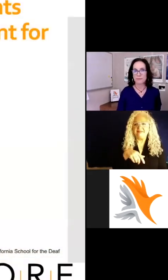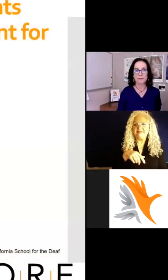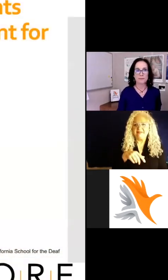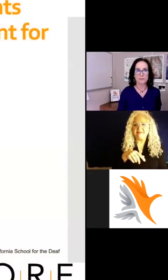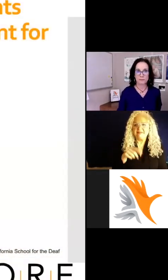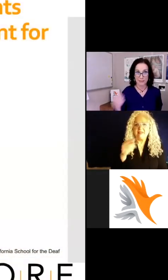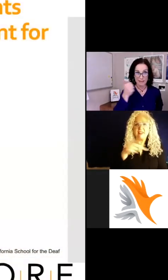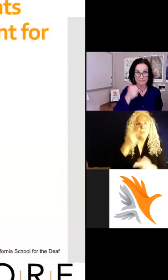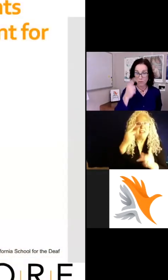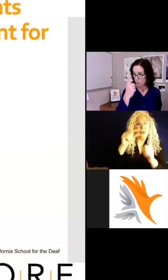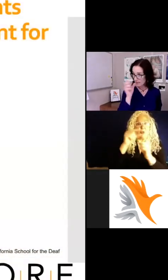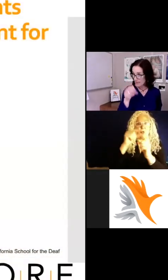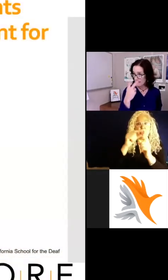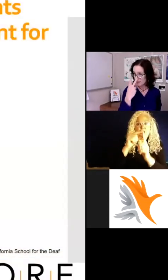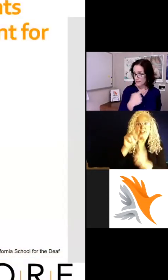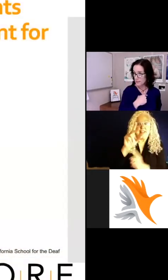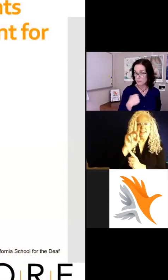Hi everyone.